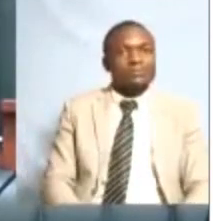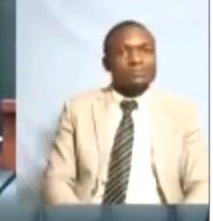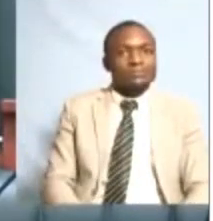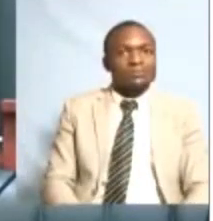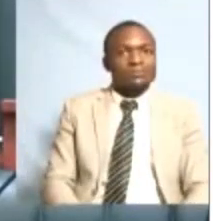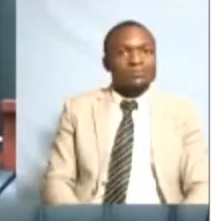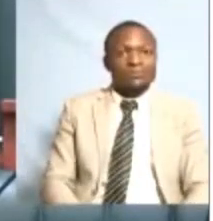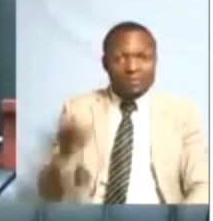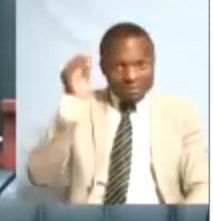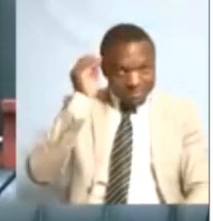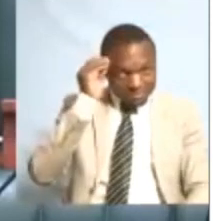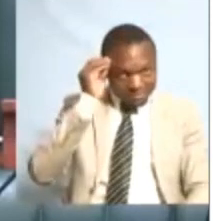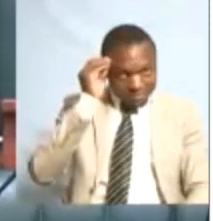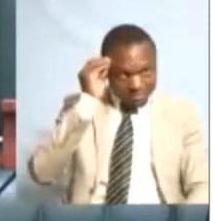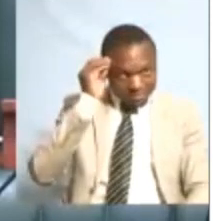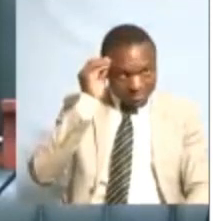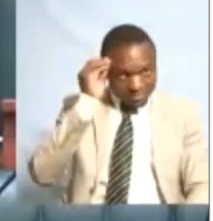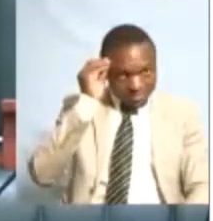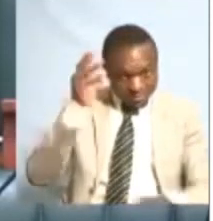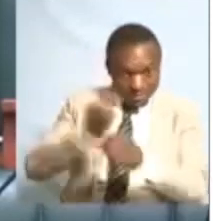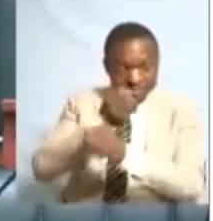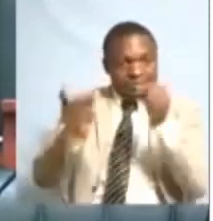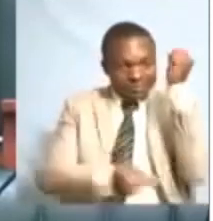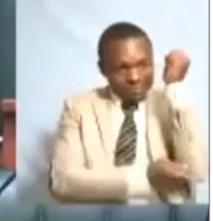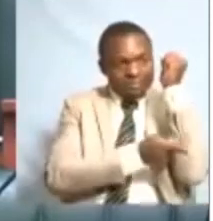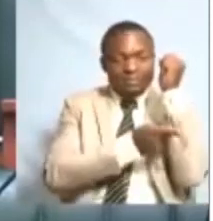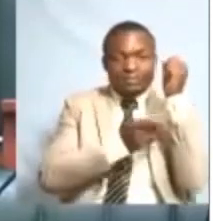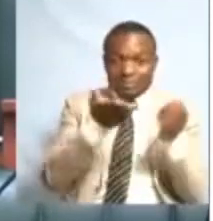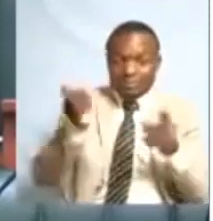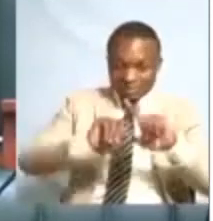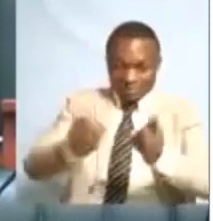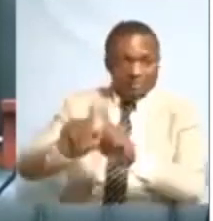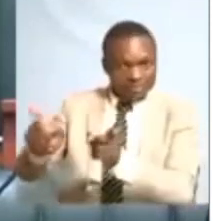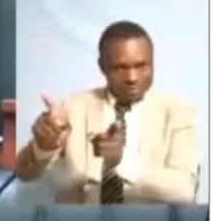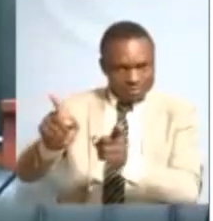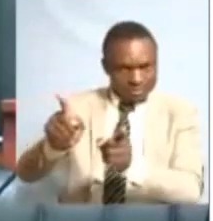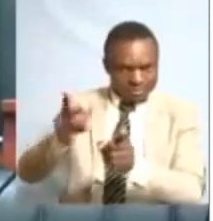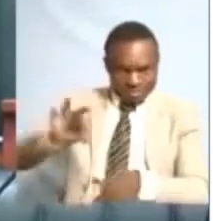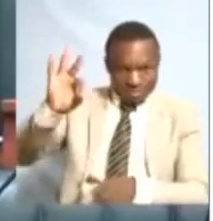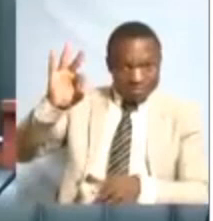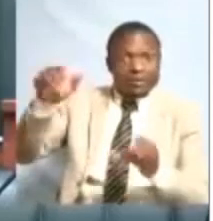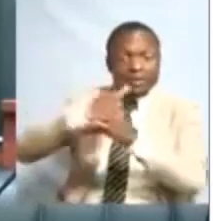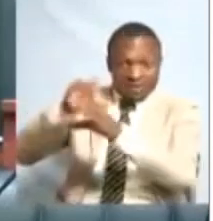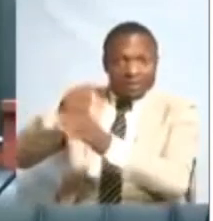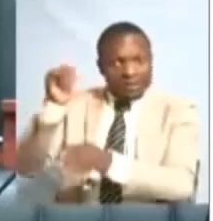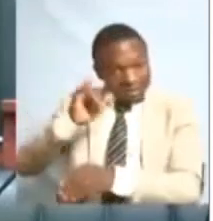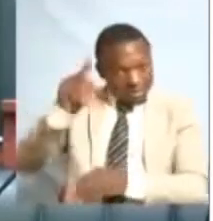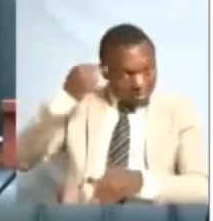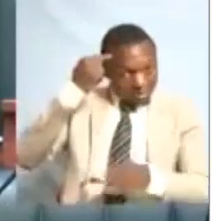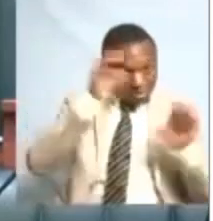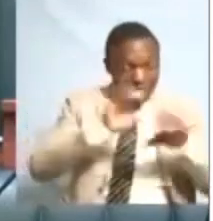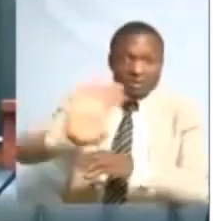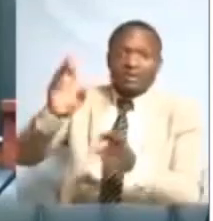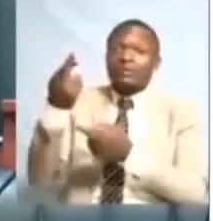that we know that in attaining development, there are different stakeholders that are involved. Yes, government plays its